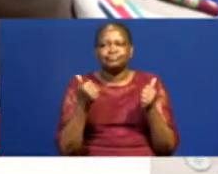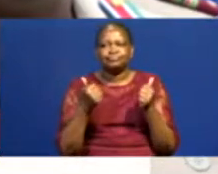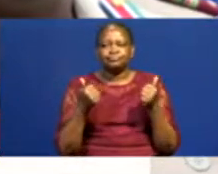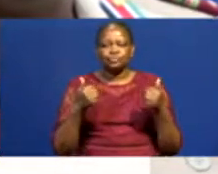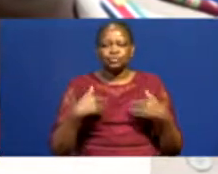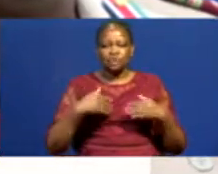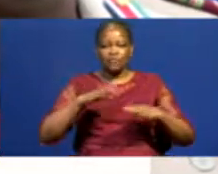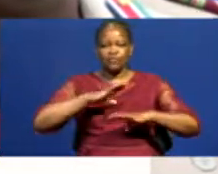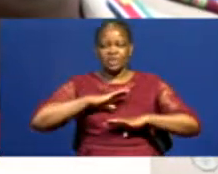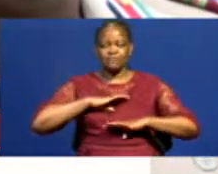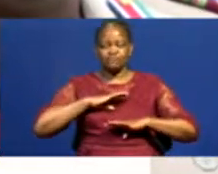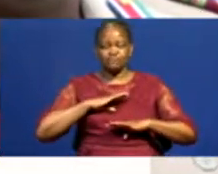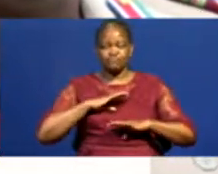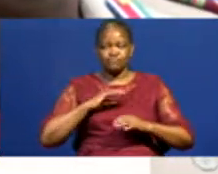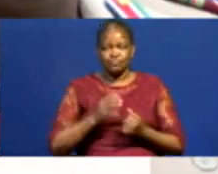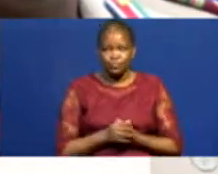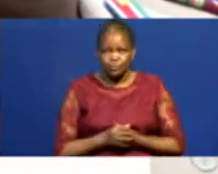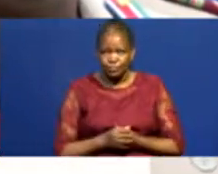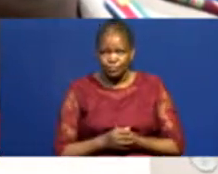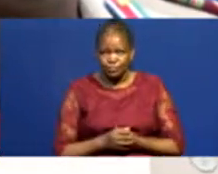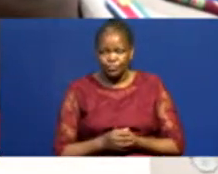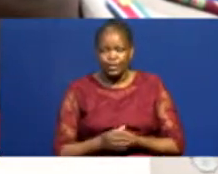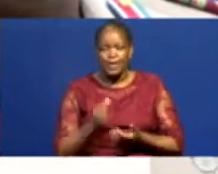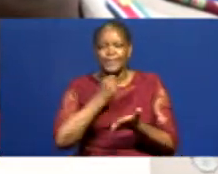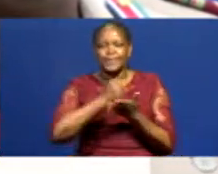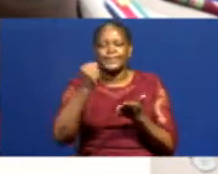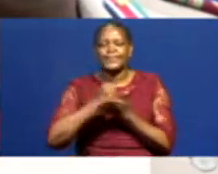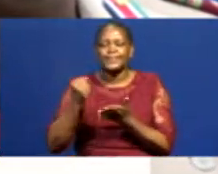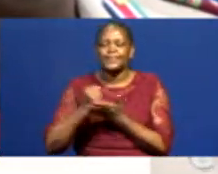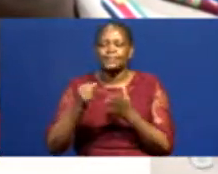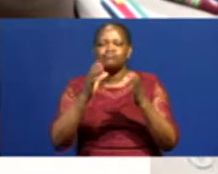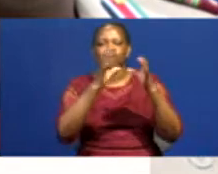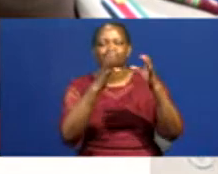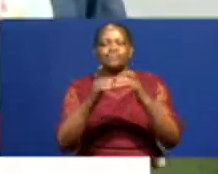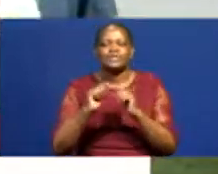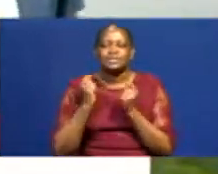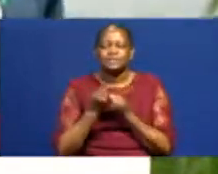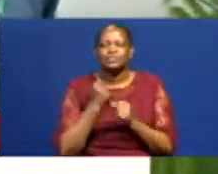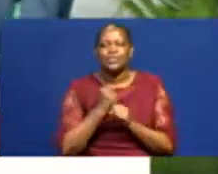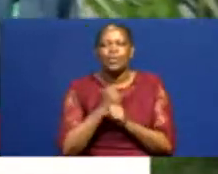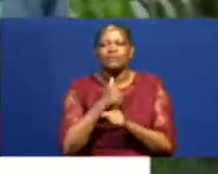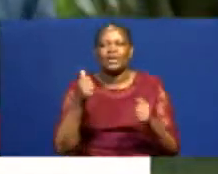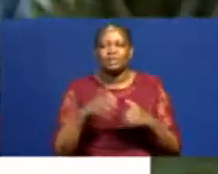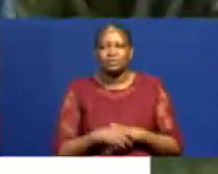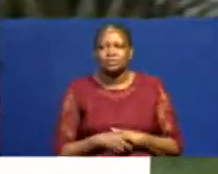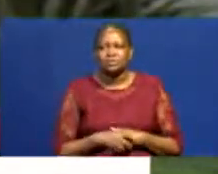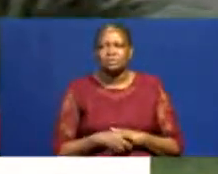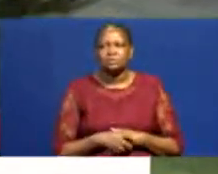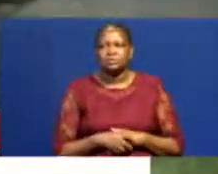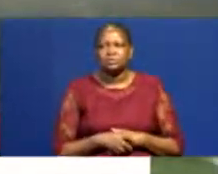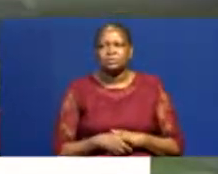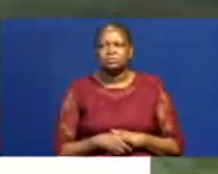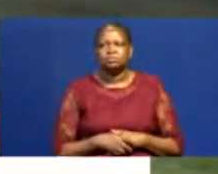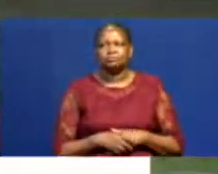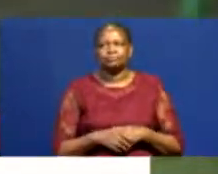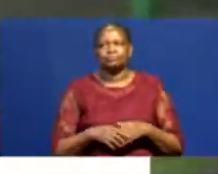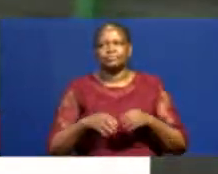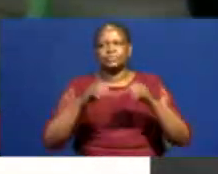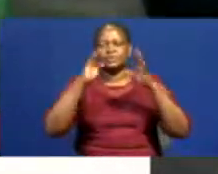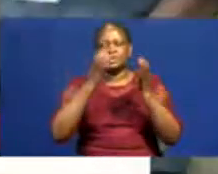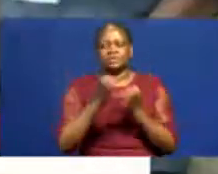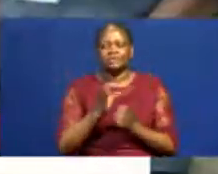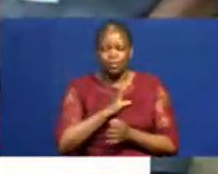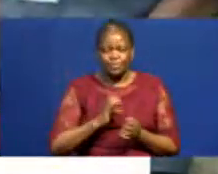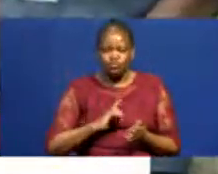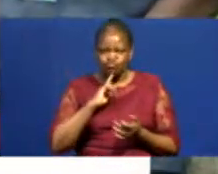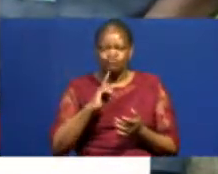is adequate deployment and the multi-agency team is working very well. Separately, the Teacher Service Commission